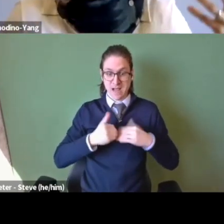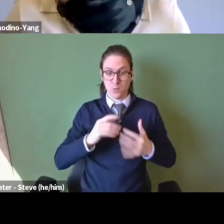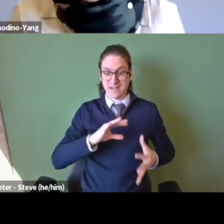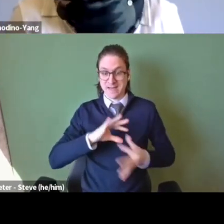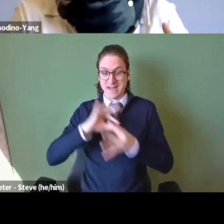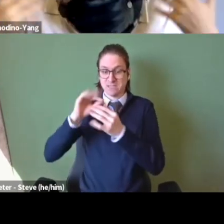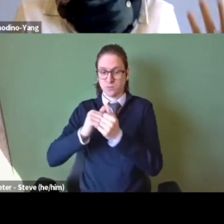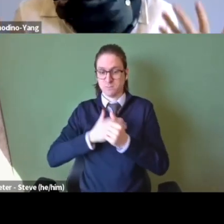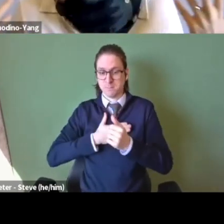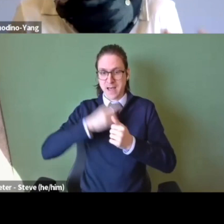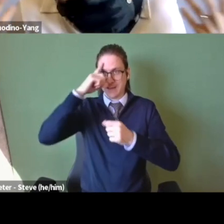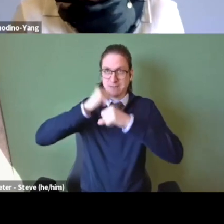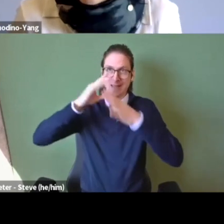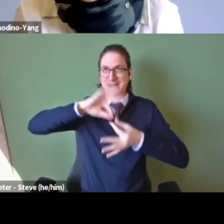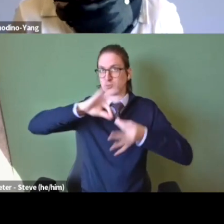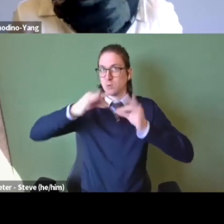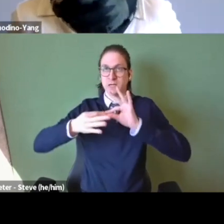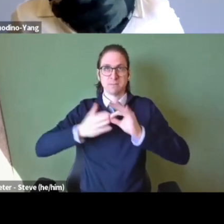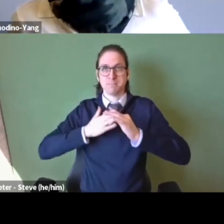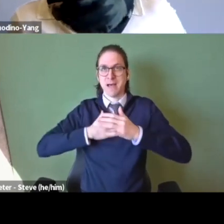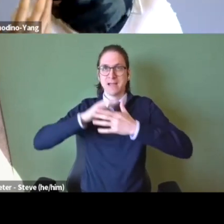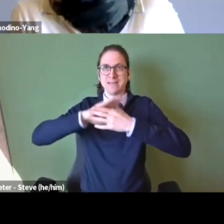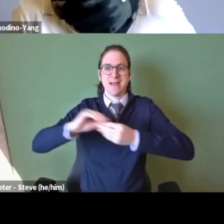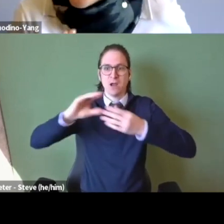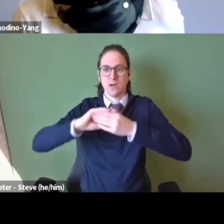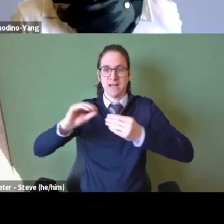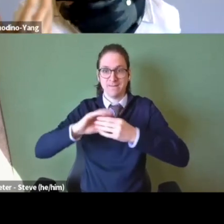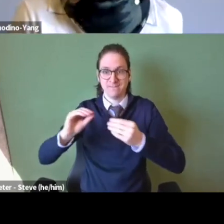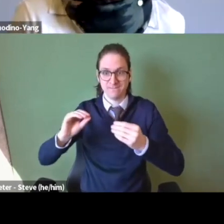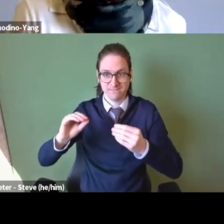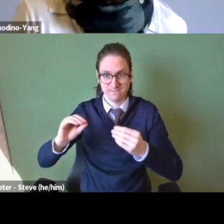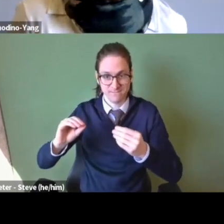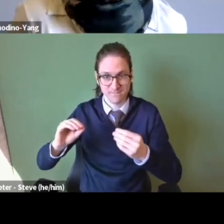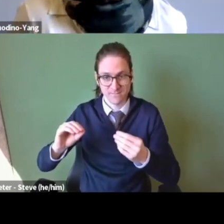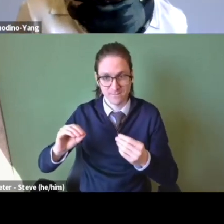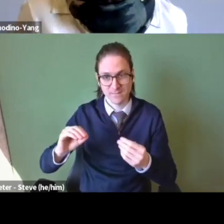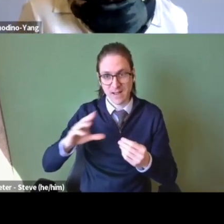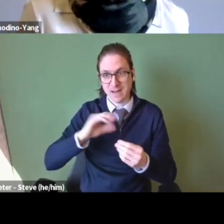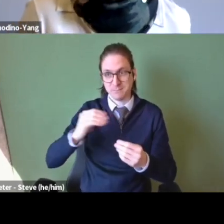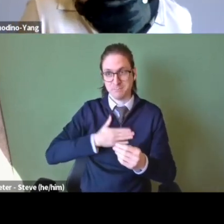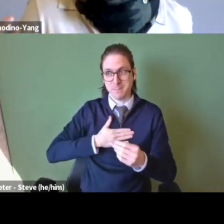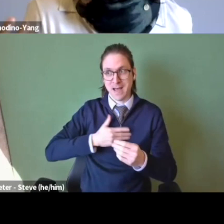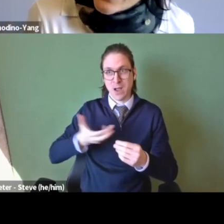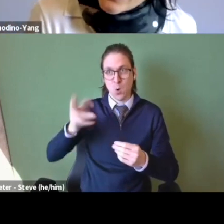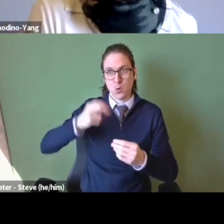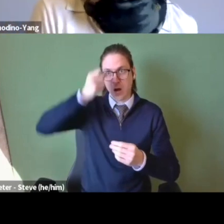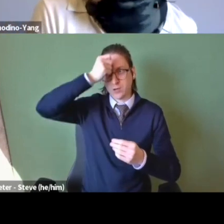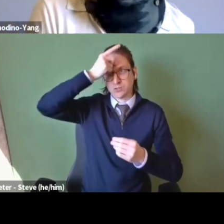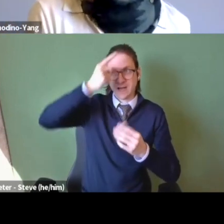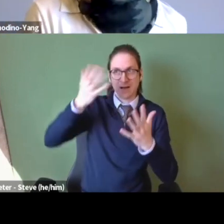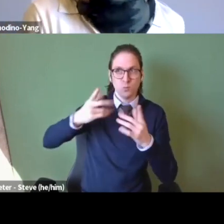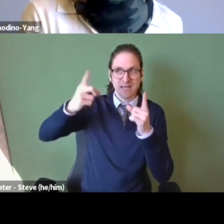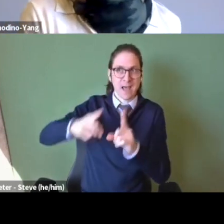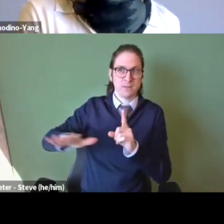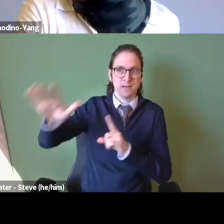your deep thinking and your story of what is happening, your understanding of what happens, even